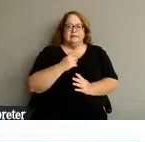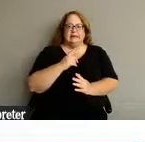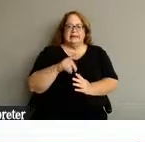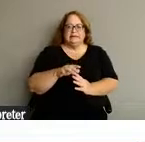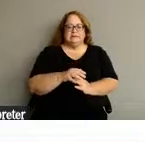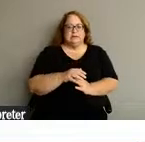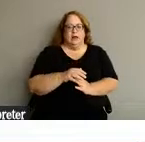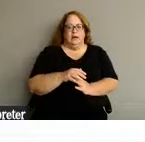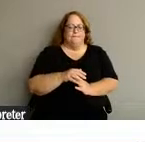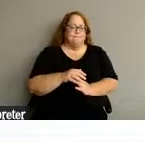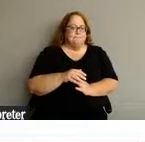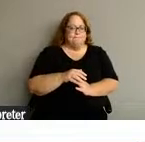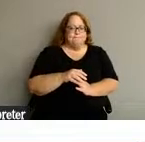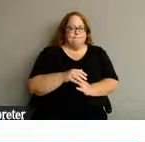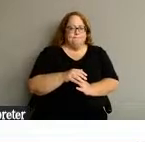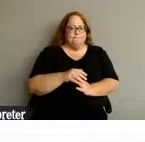sorority